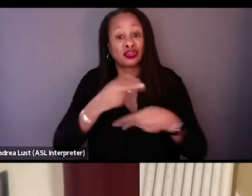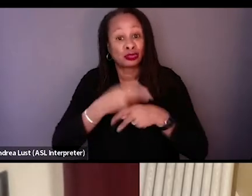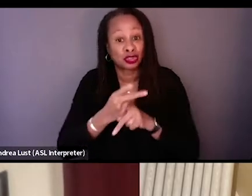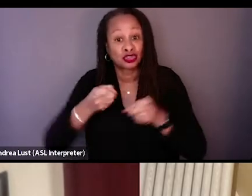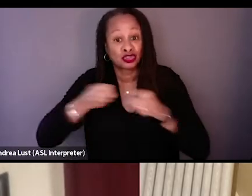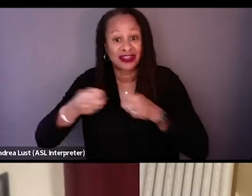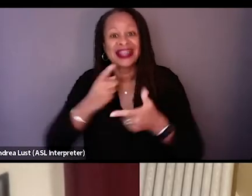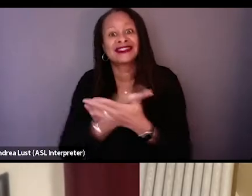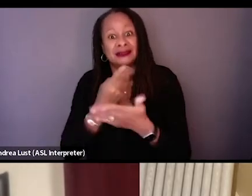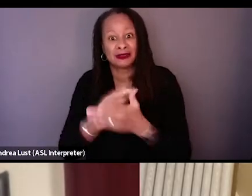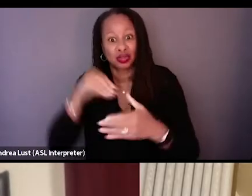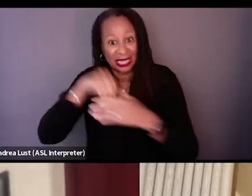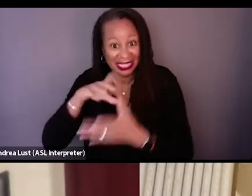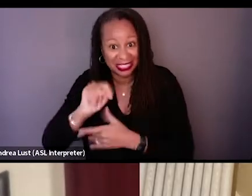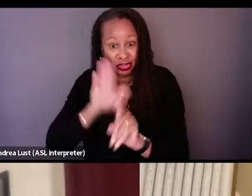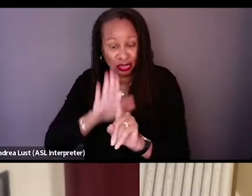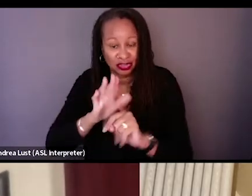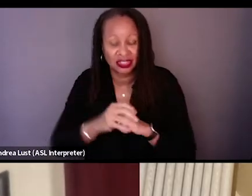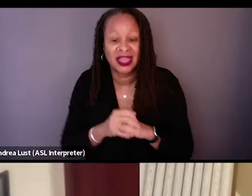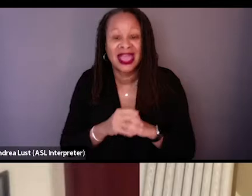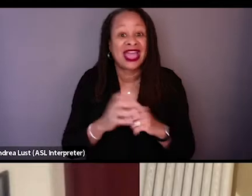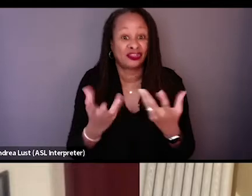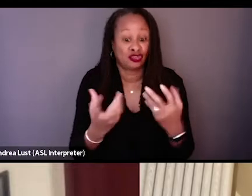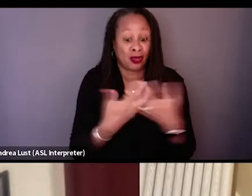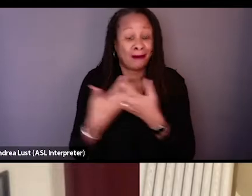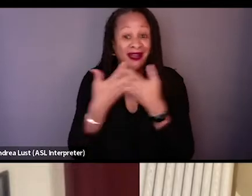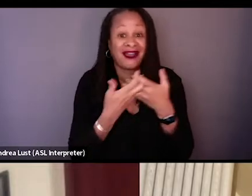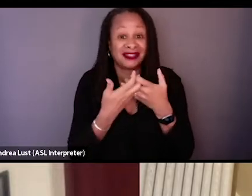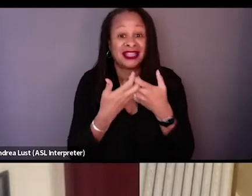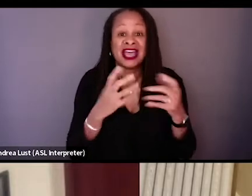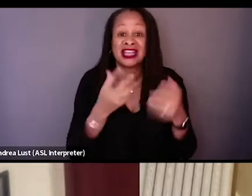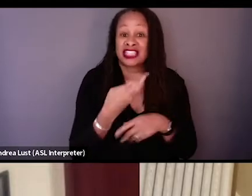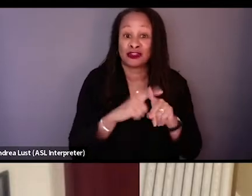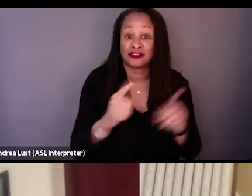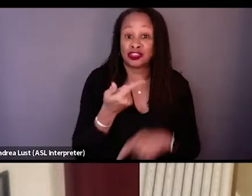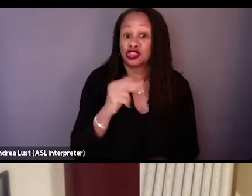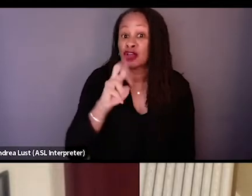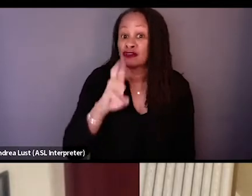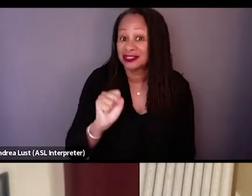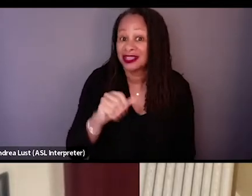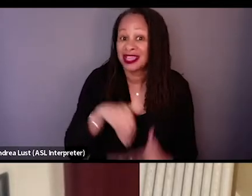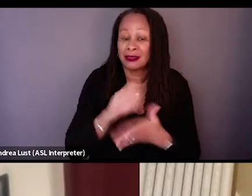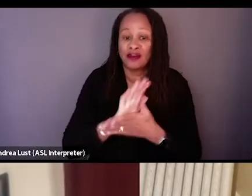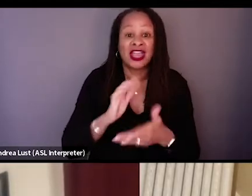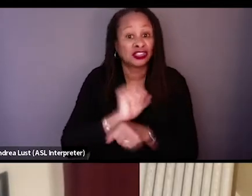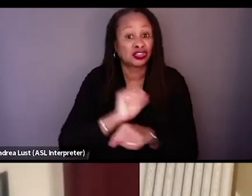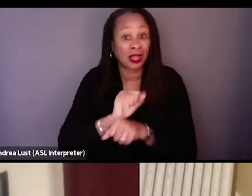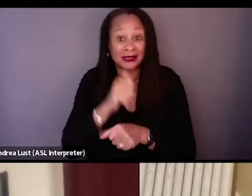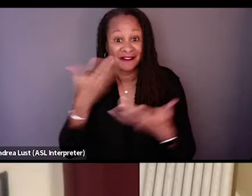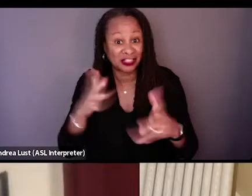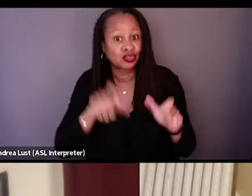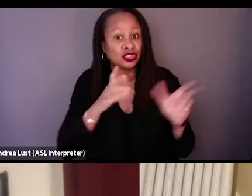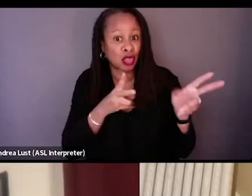you, in so many cases, combine several different genres in because we don't get a chance to make those movies. Then your job is not done. You have to edit the